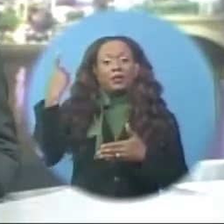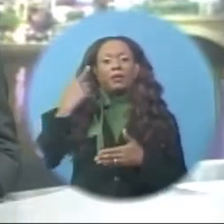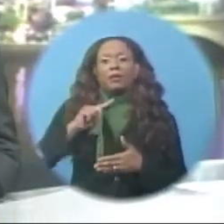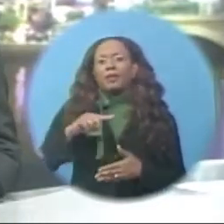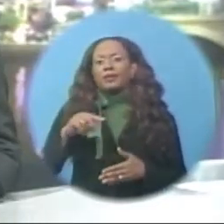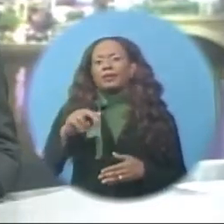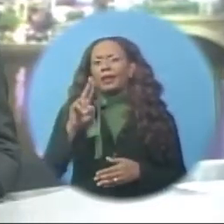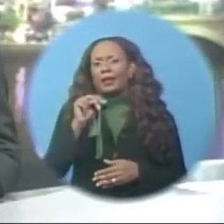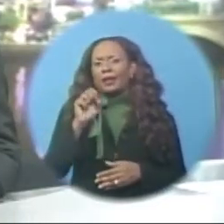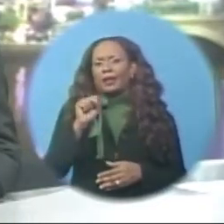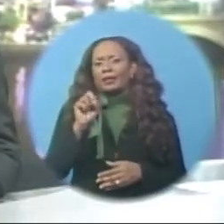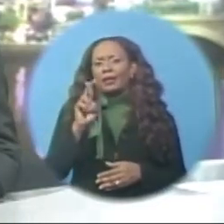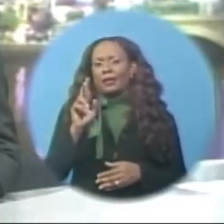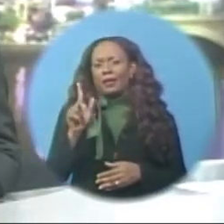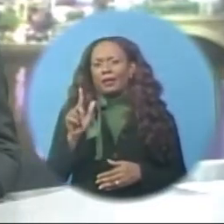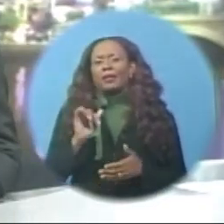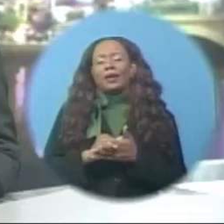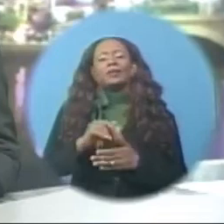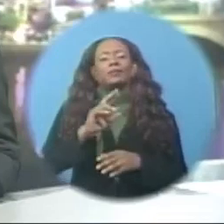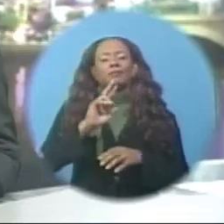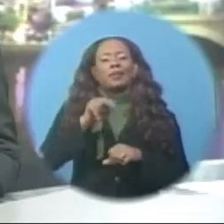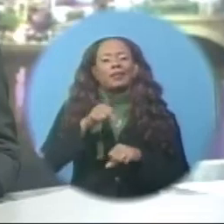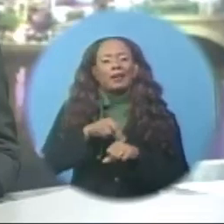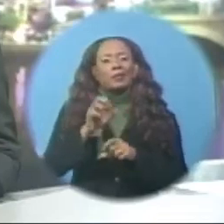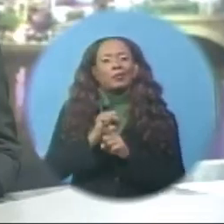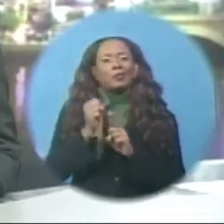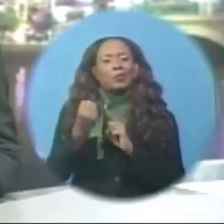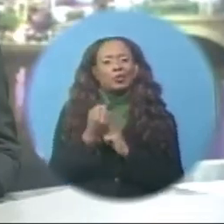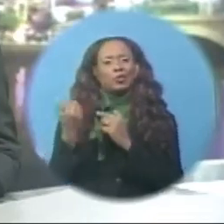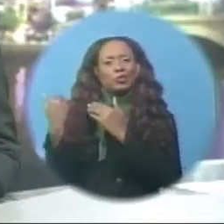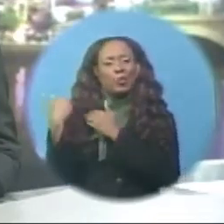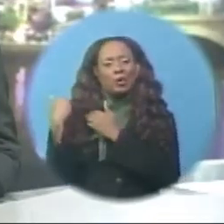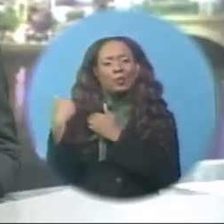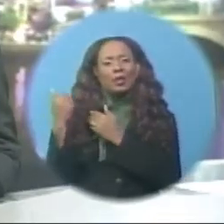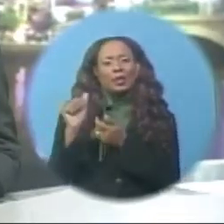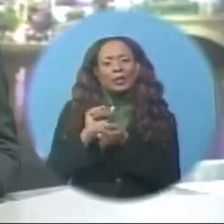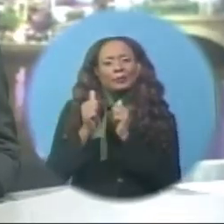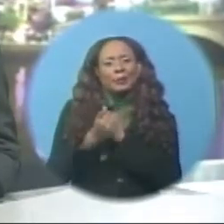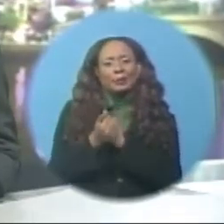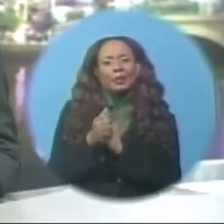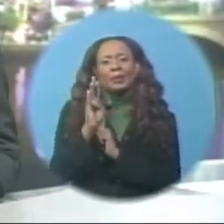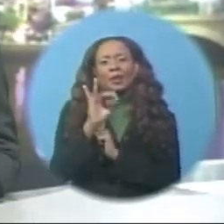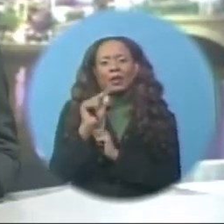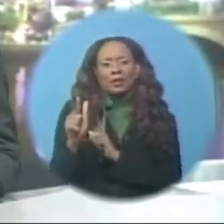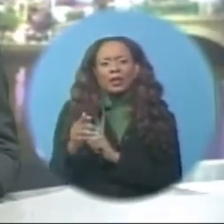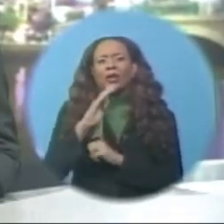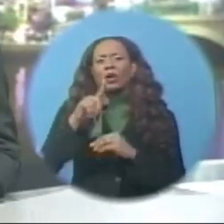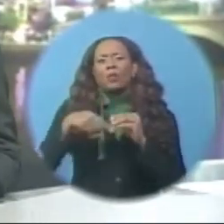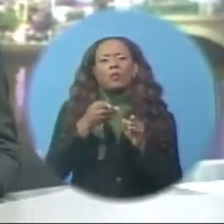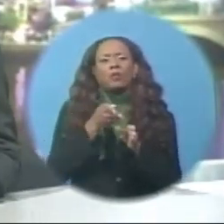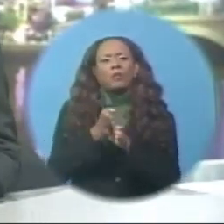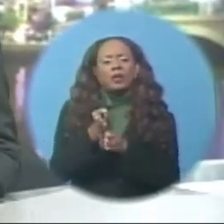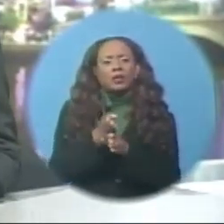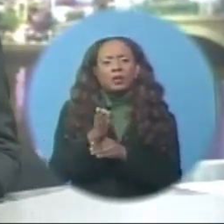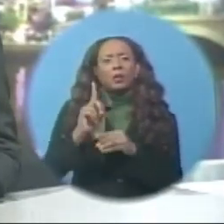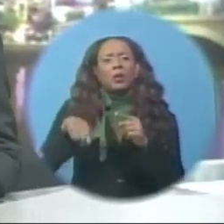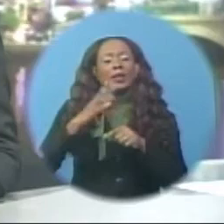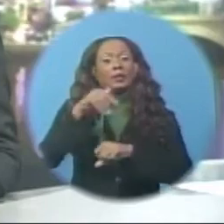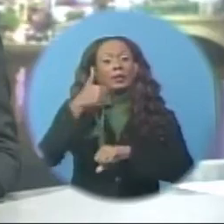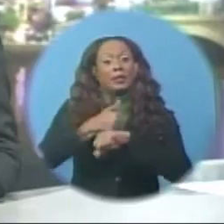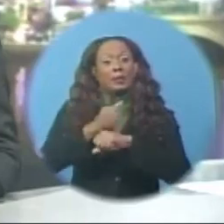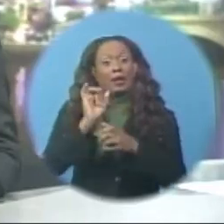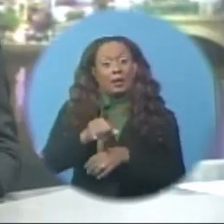Social Responsibility Amendment Bill 2017, Mr. Adams stressed the importance of professionalism in the operation of such a